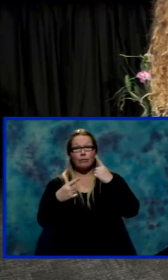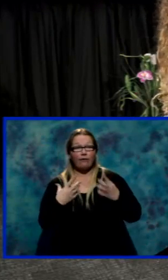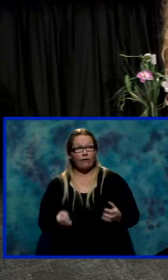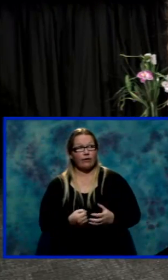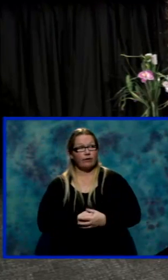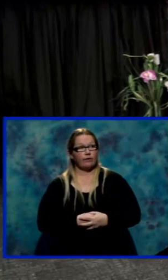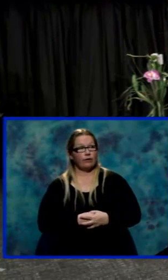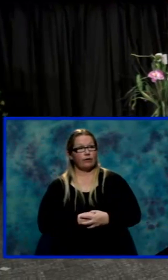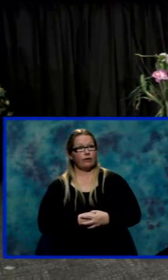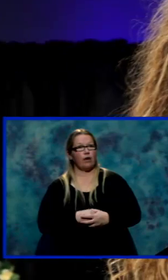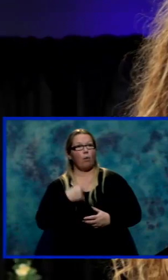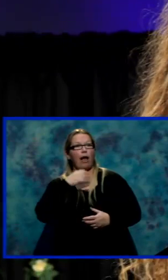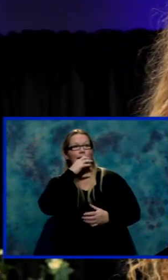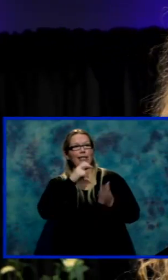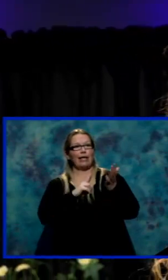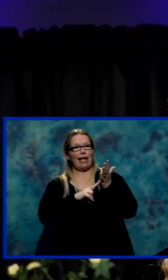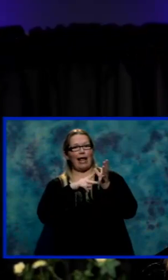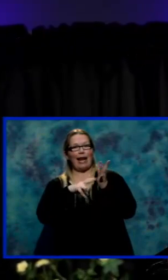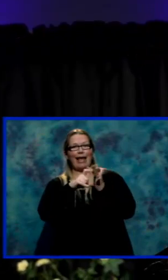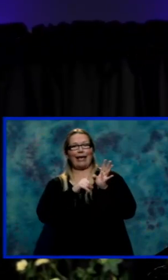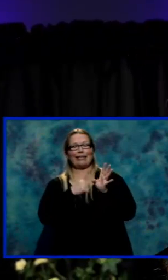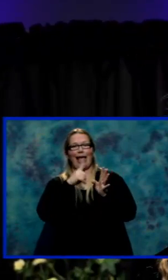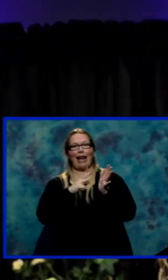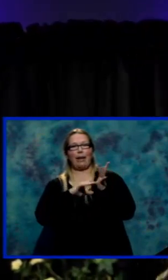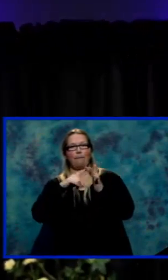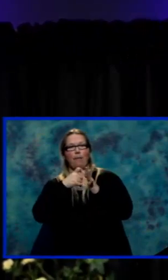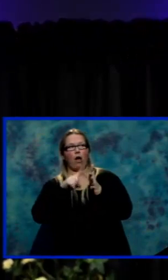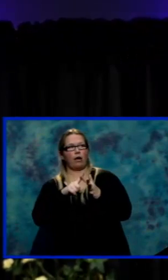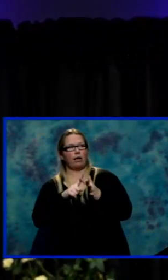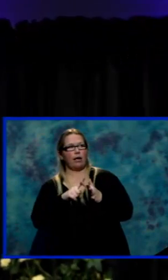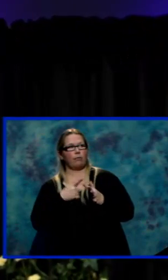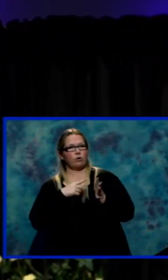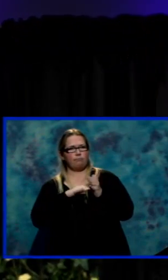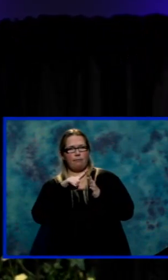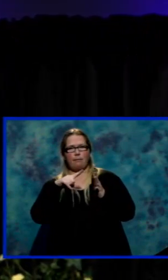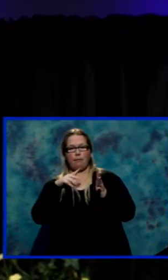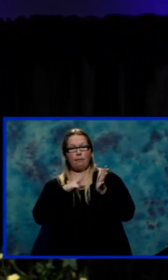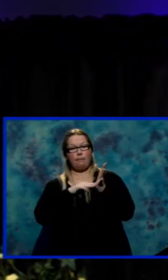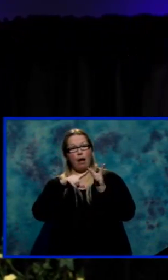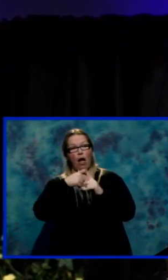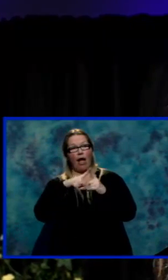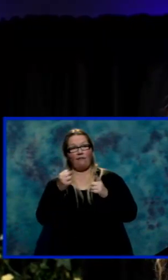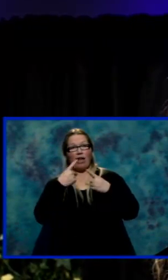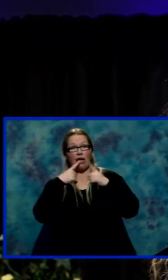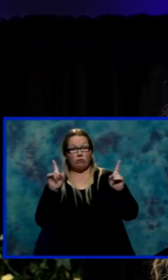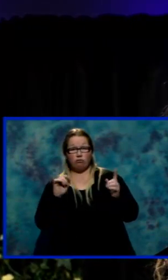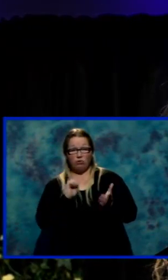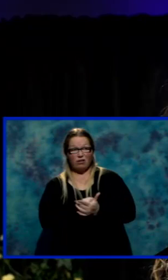Yeah, I'm going to call Nancy and Mike up, please. Yes, but Mike has an announcement for me, right? Where